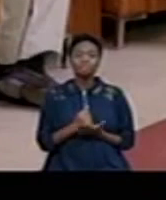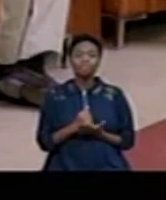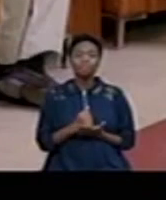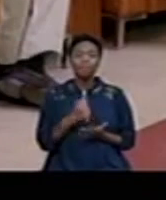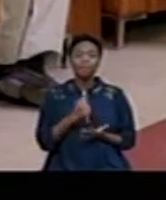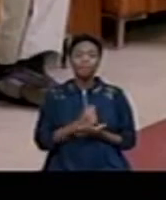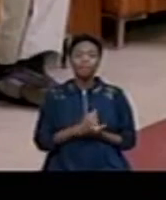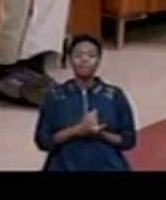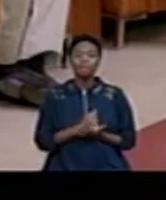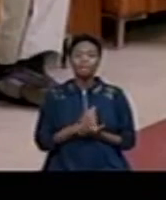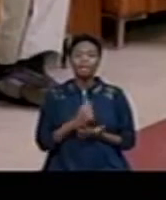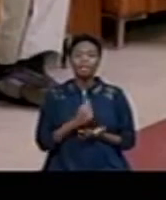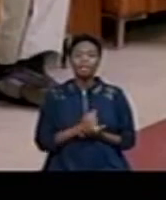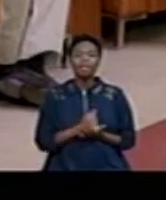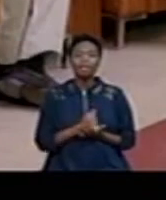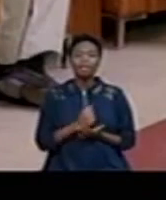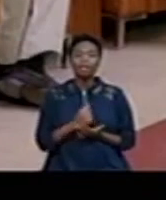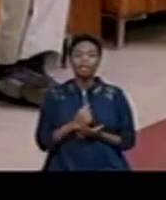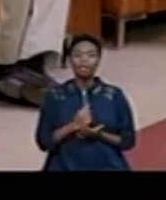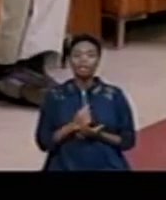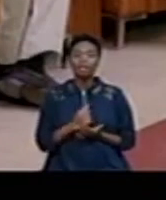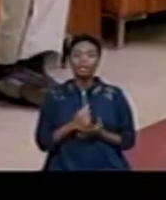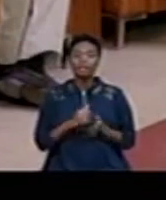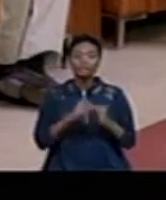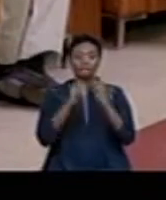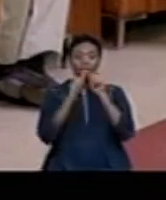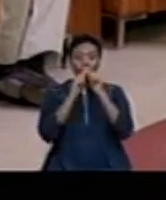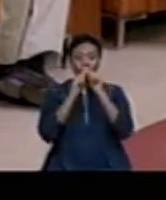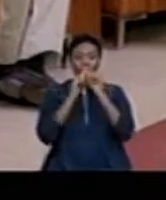Singing amen.